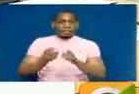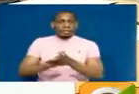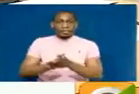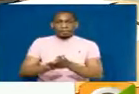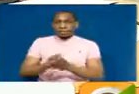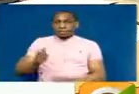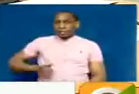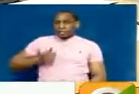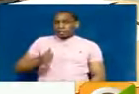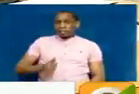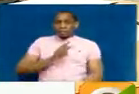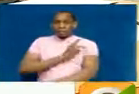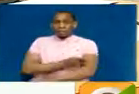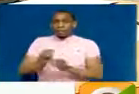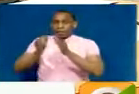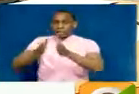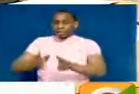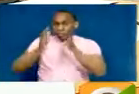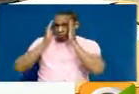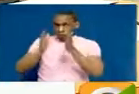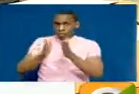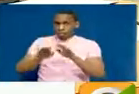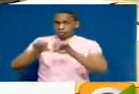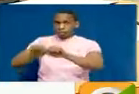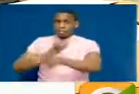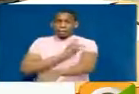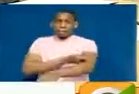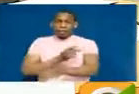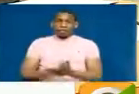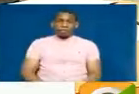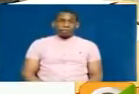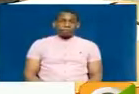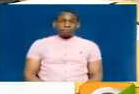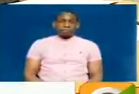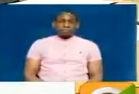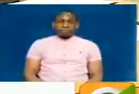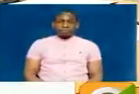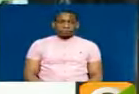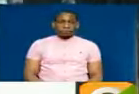not egocentric, power-hungry leaders who are keen to capture power for selfish interests.